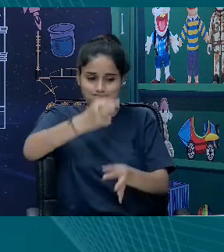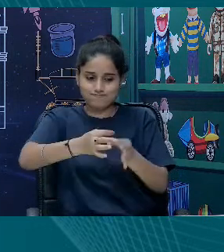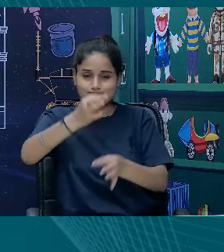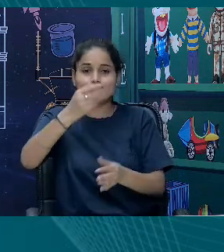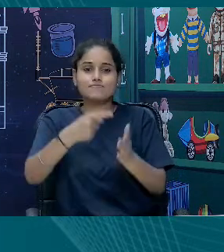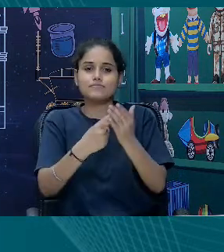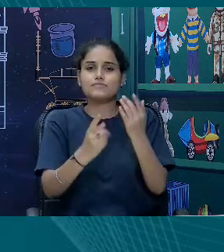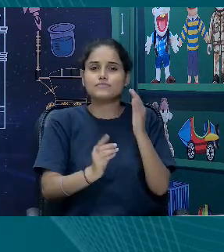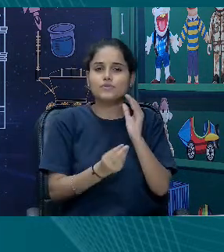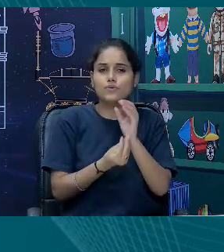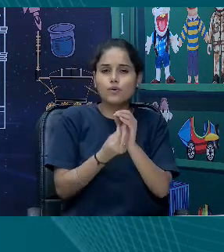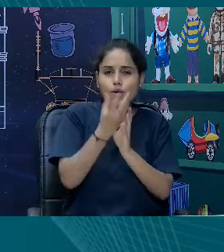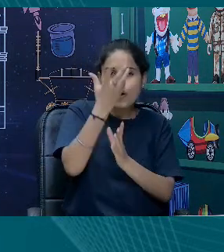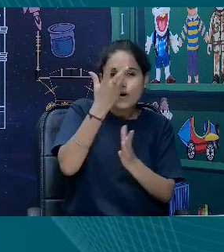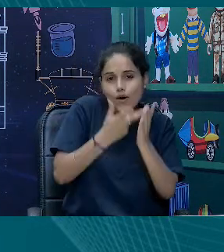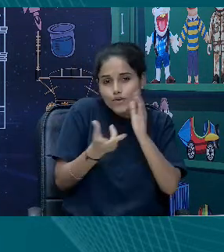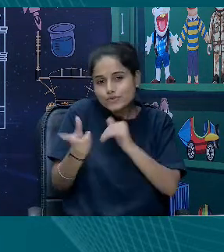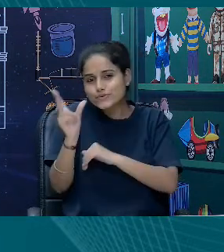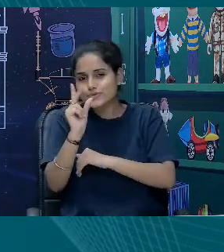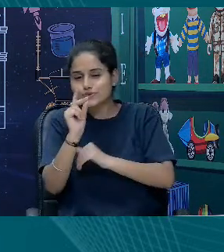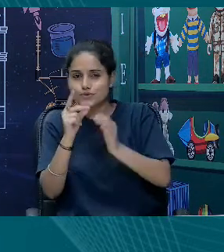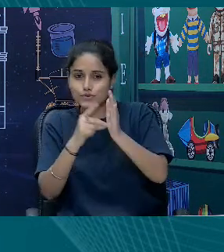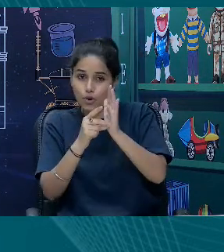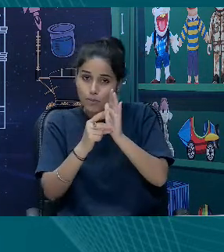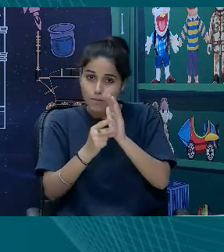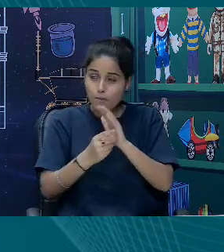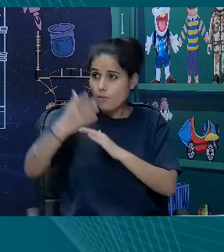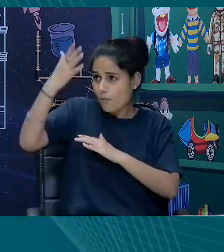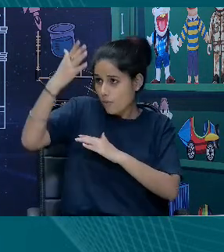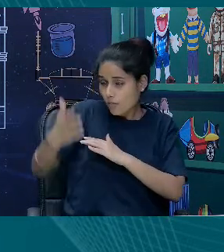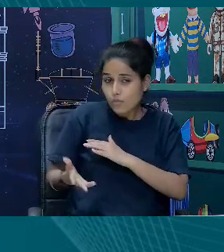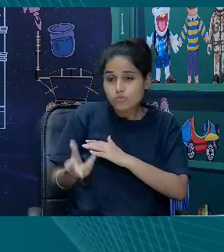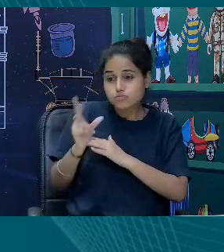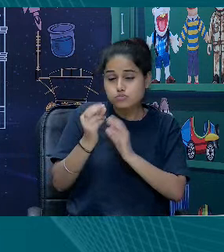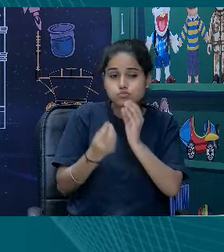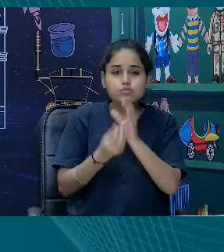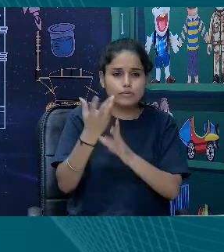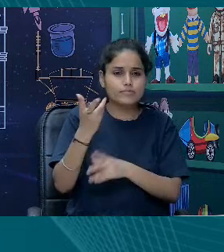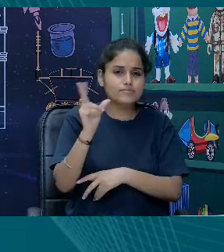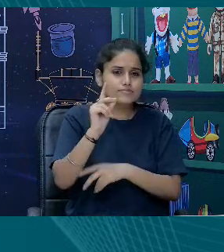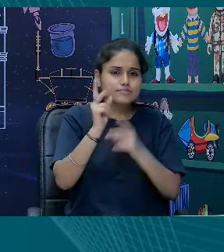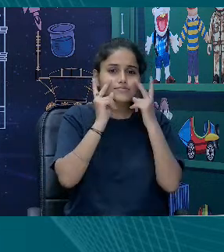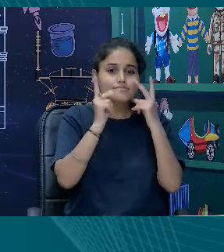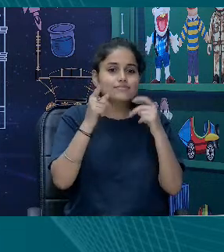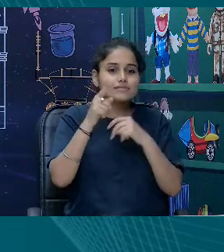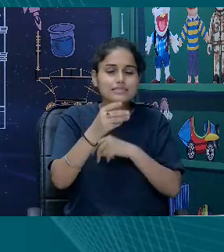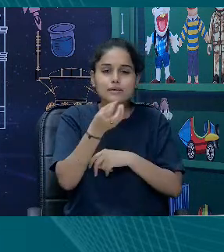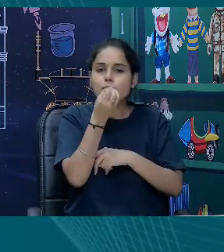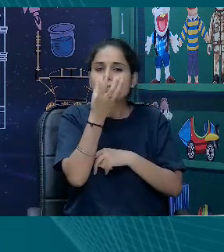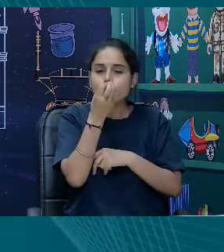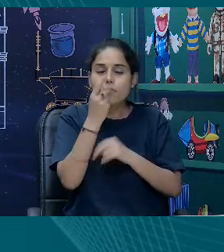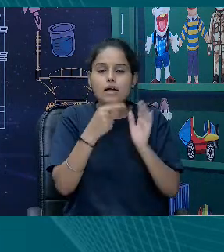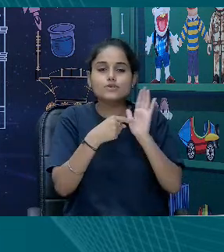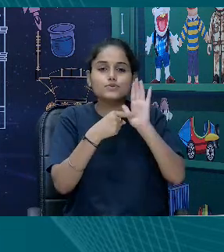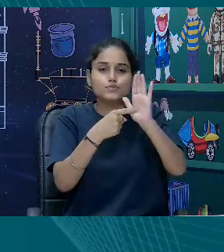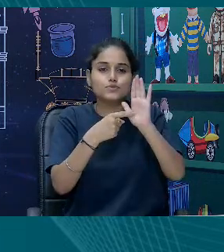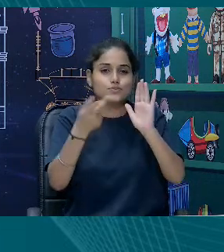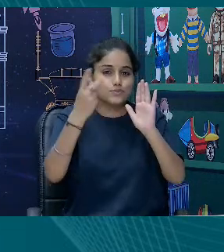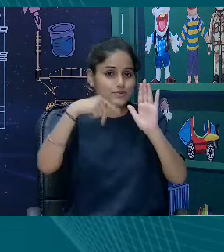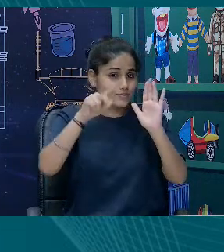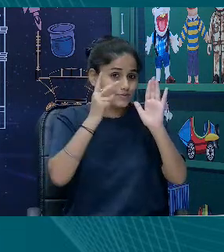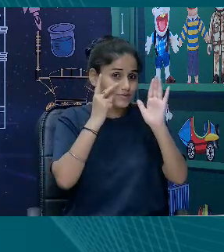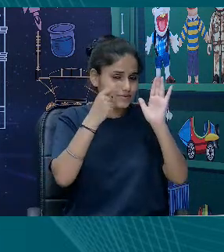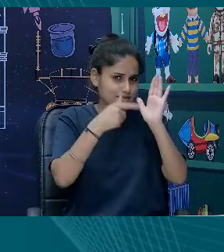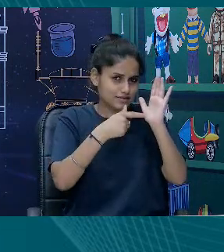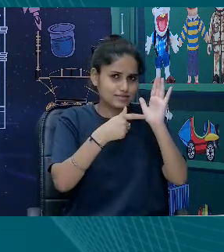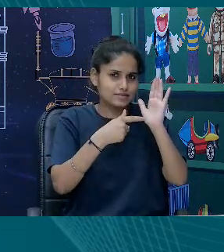growing up against the wall. Here I would like to show you what are marigold flowers. So students, you